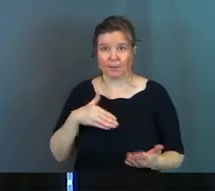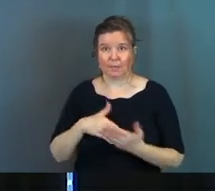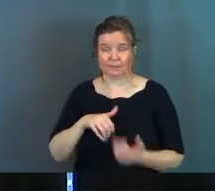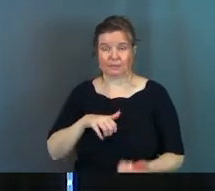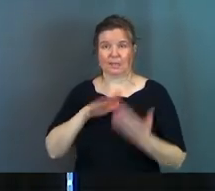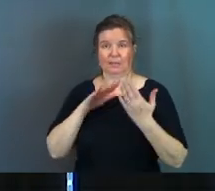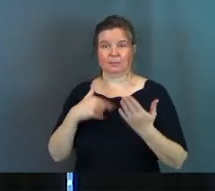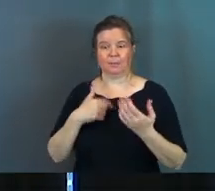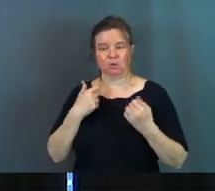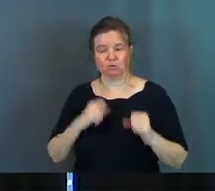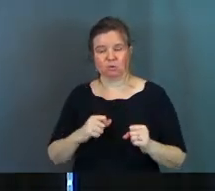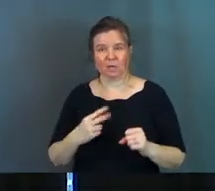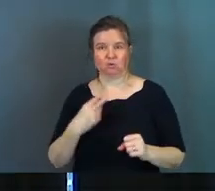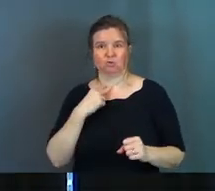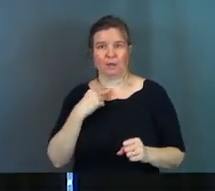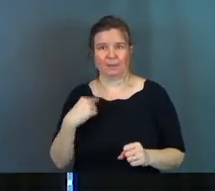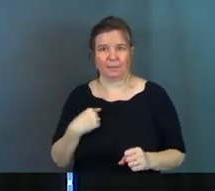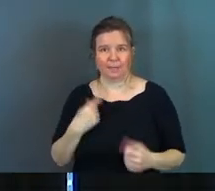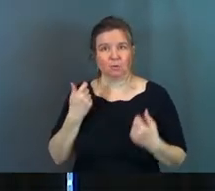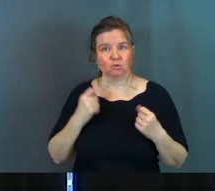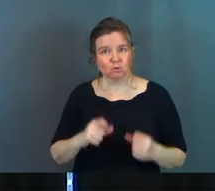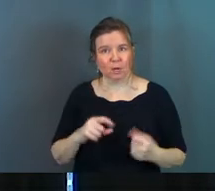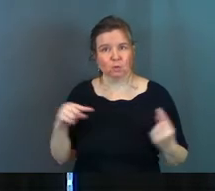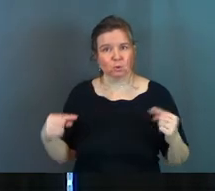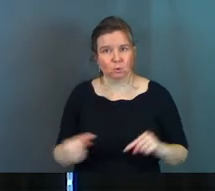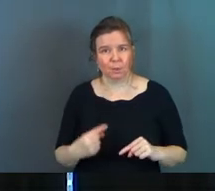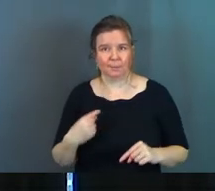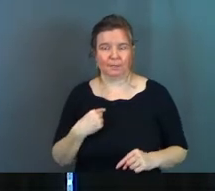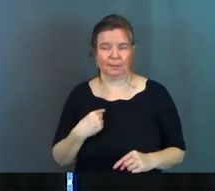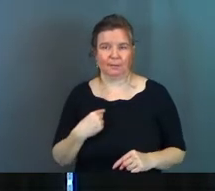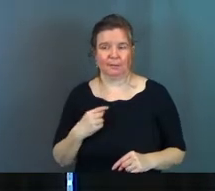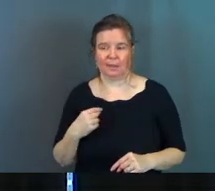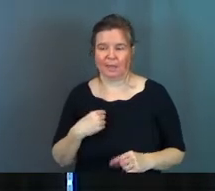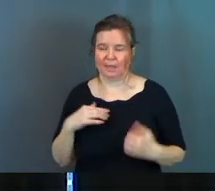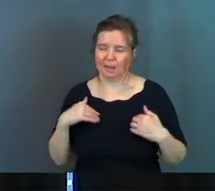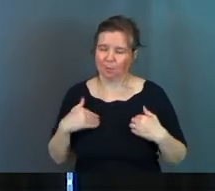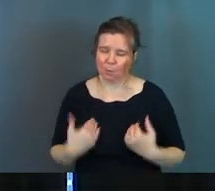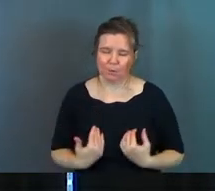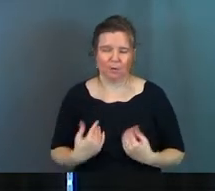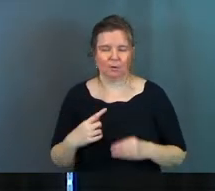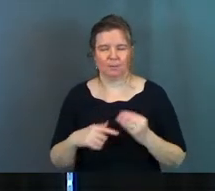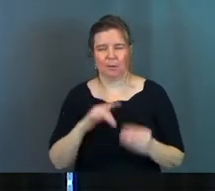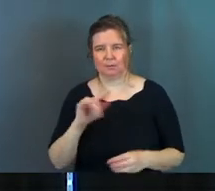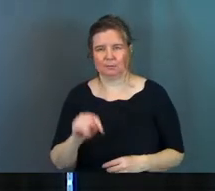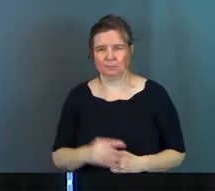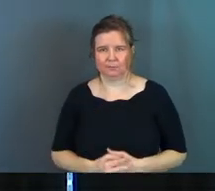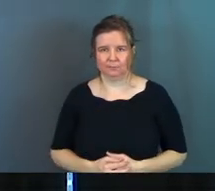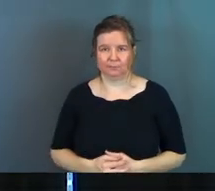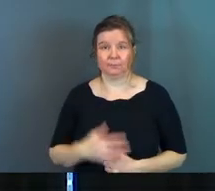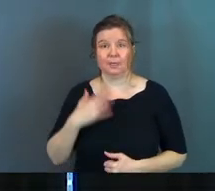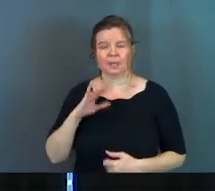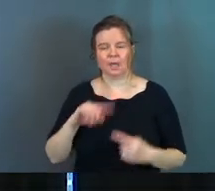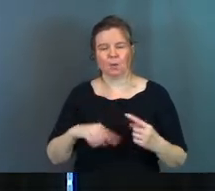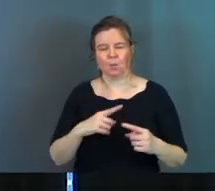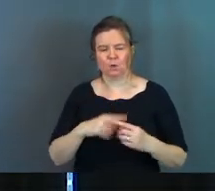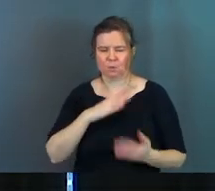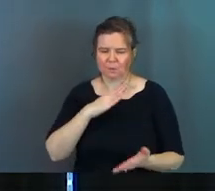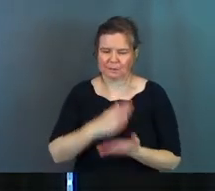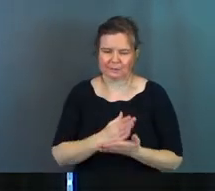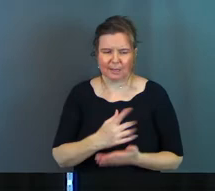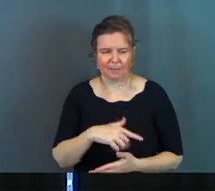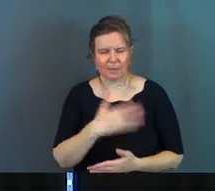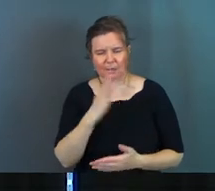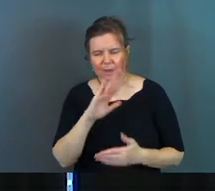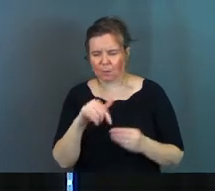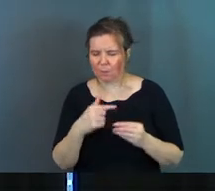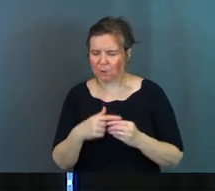against me, but they're trying to trap me and they're trying to hurt me, and I'm weary over it. And God, when are you going to stop them?